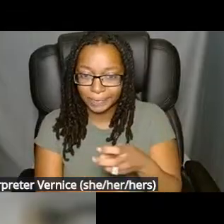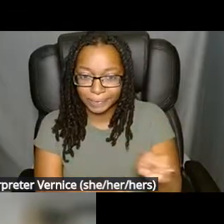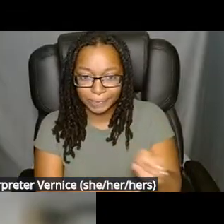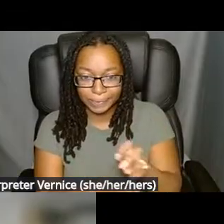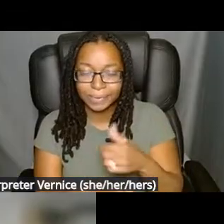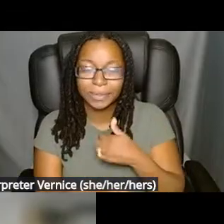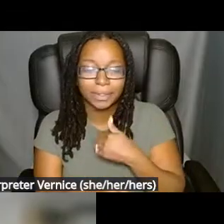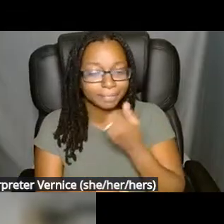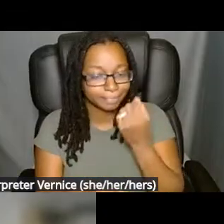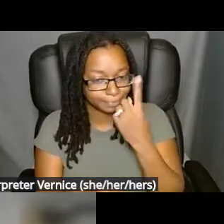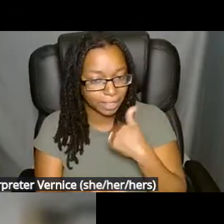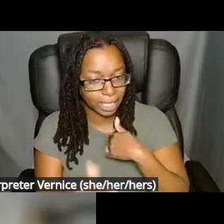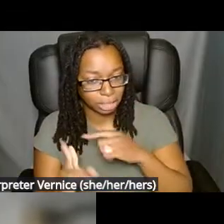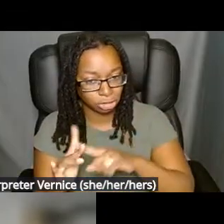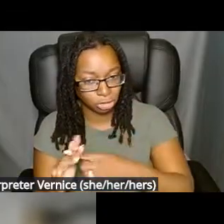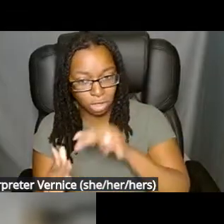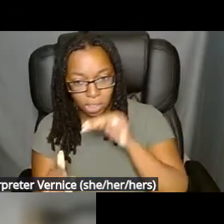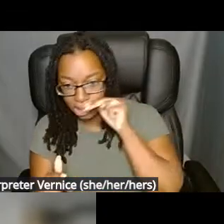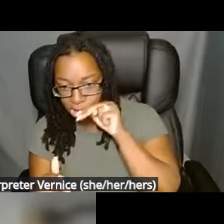thing.